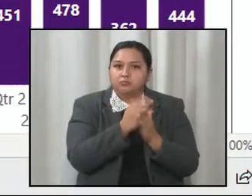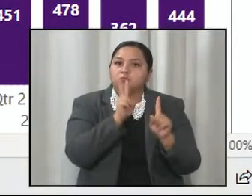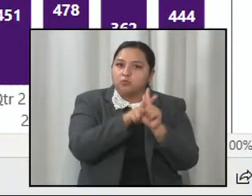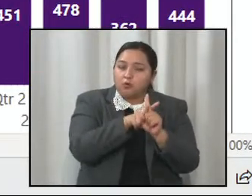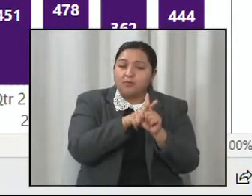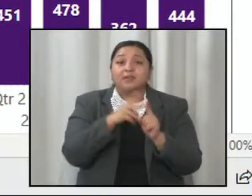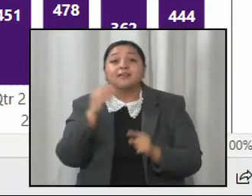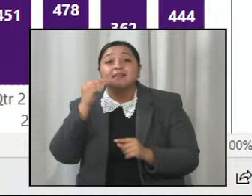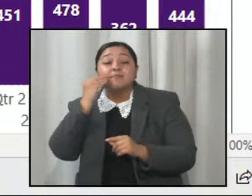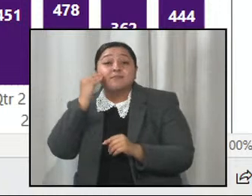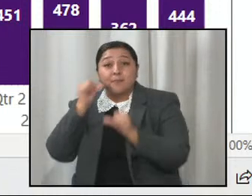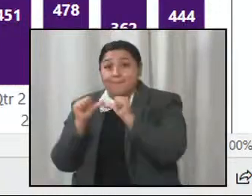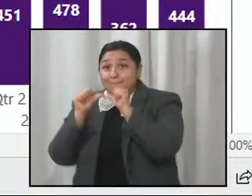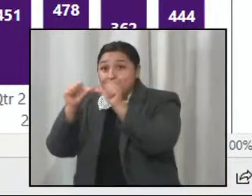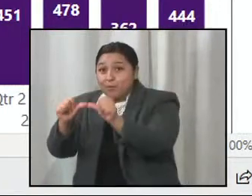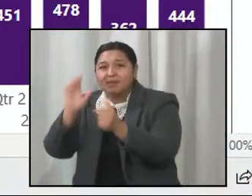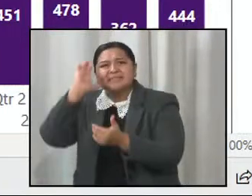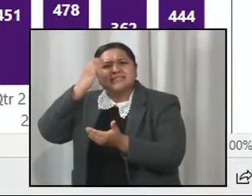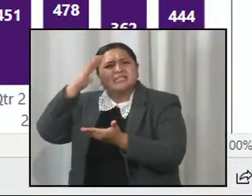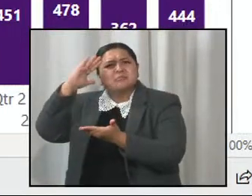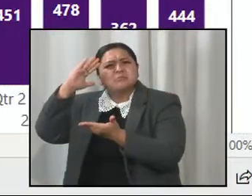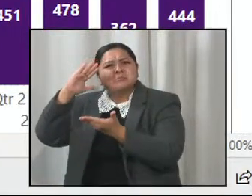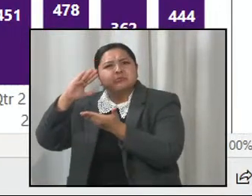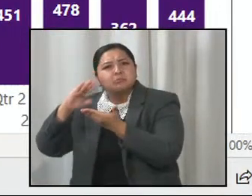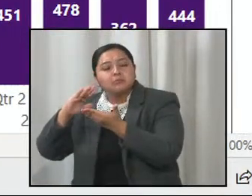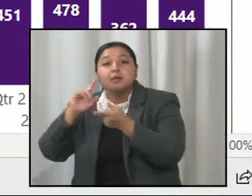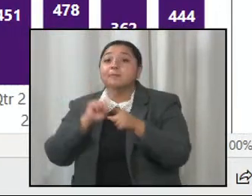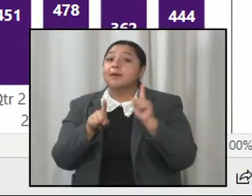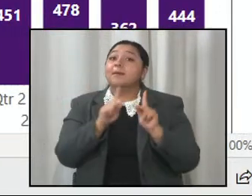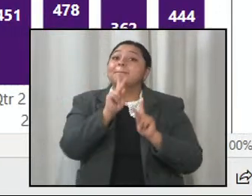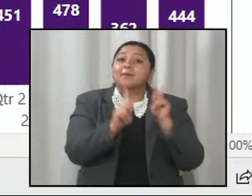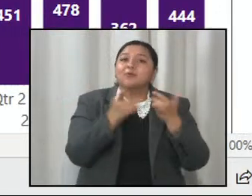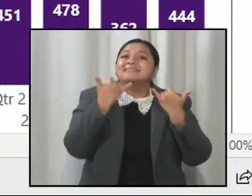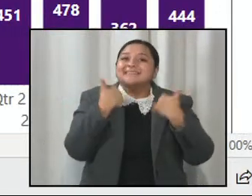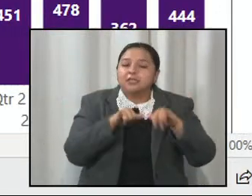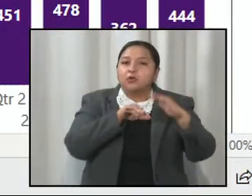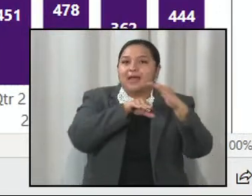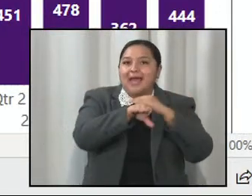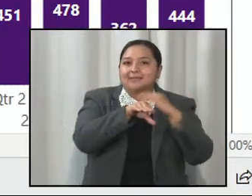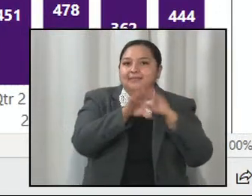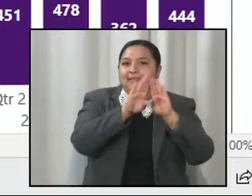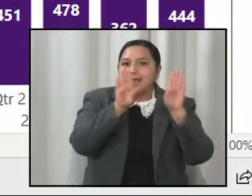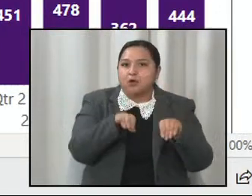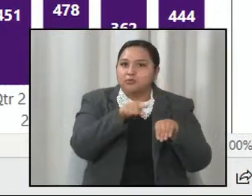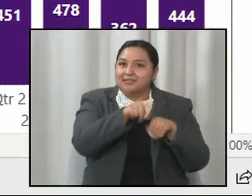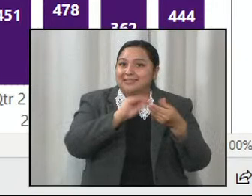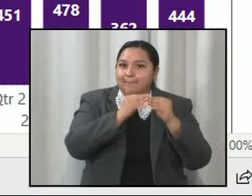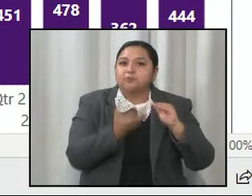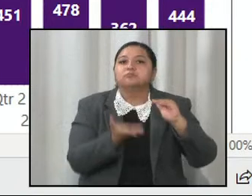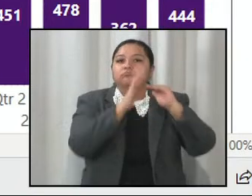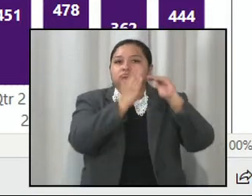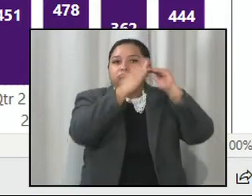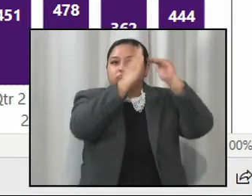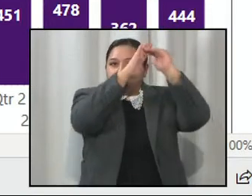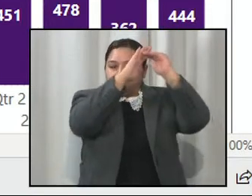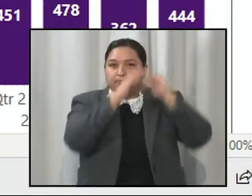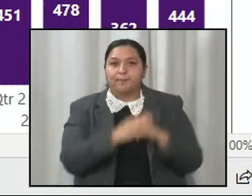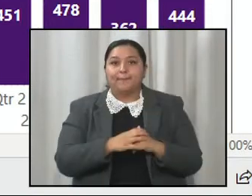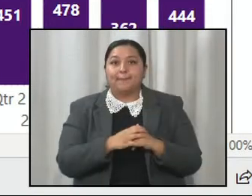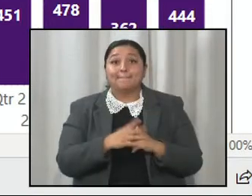of people who are currently using these programs to access housing continues to increase. The tiles